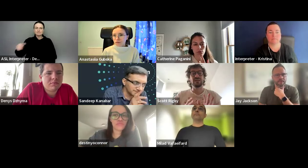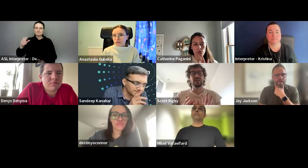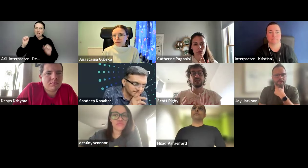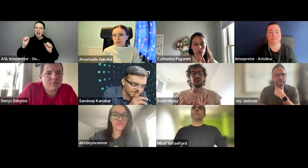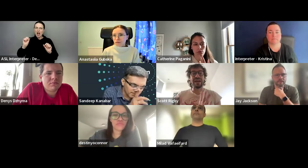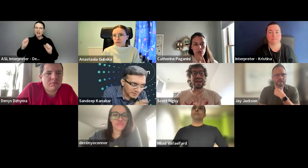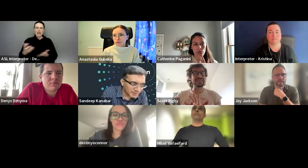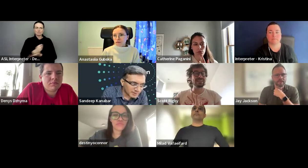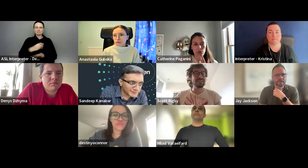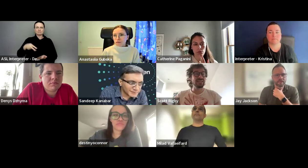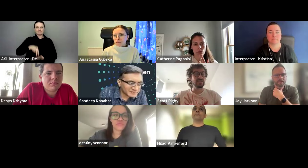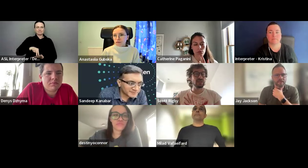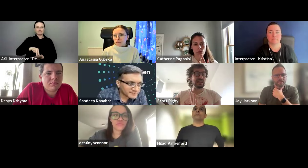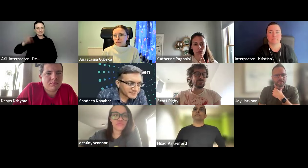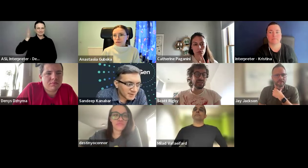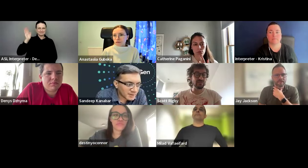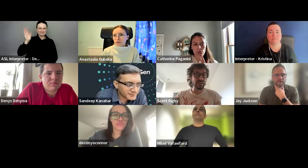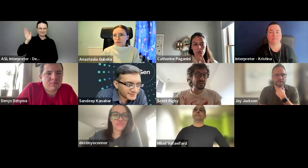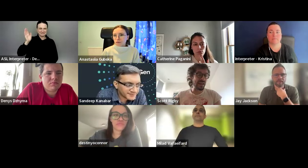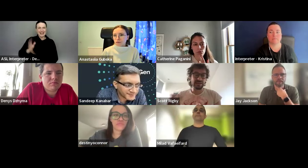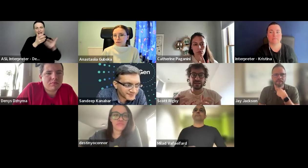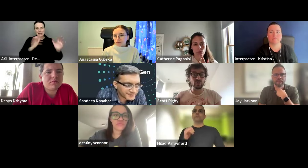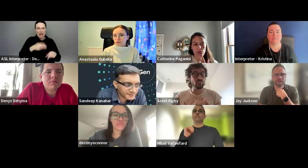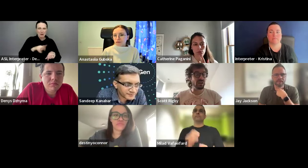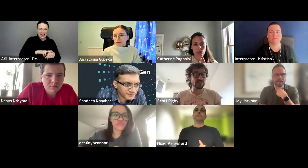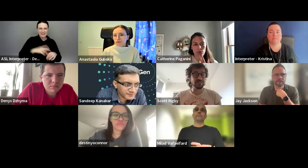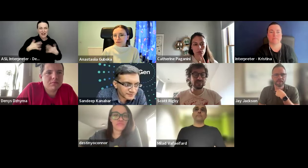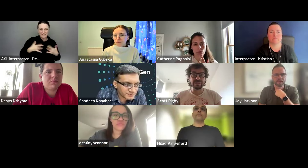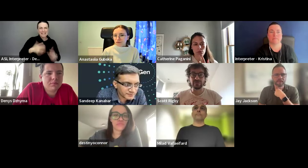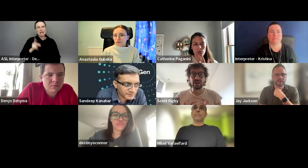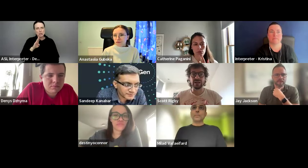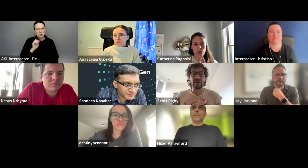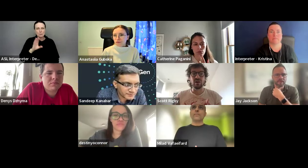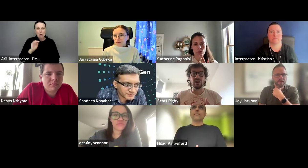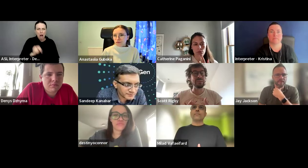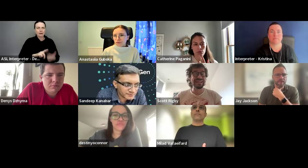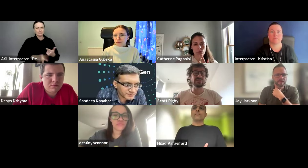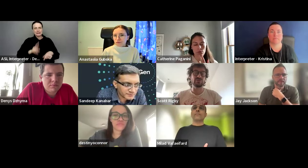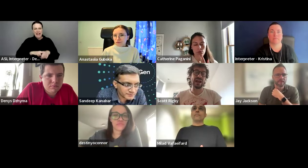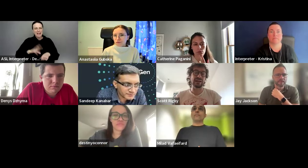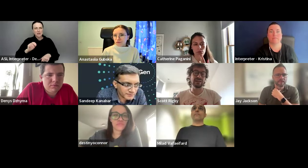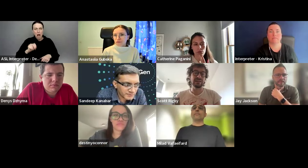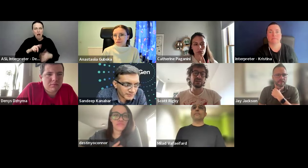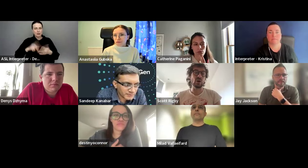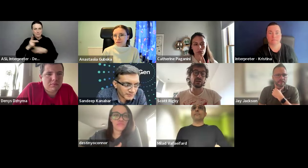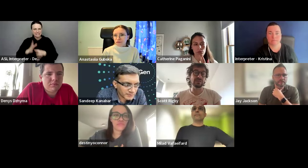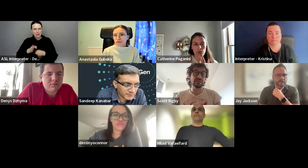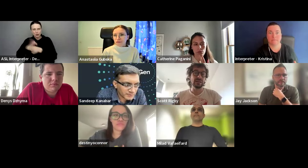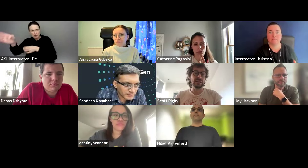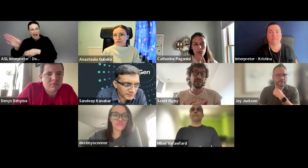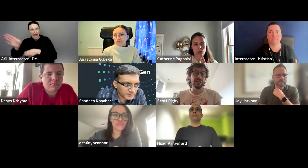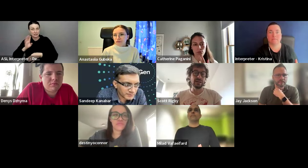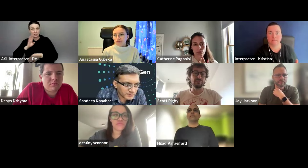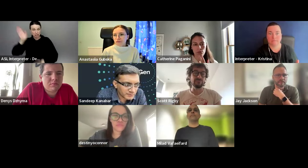speak at cloud native event at KubeCon, Cloud Native Con on maintainer track